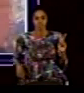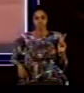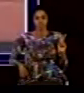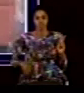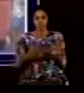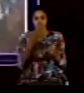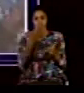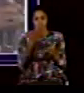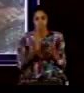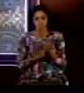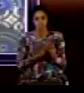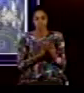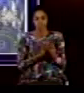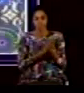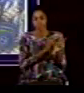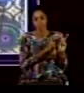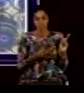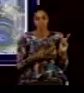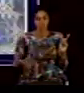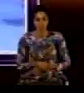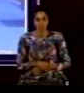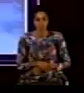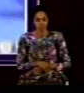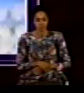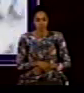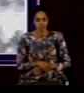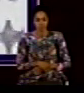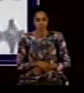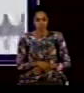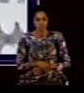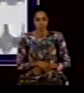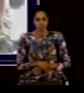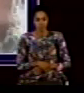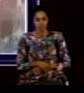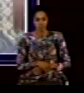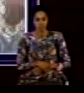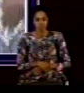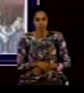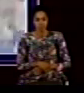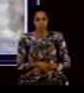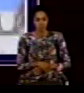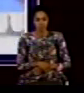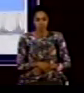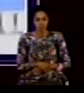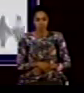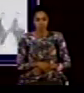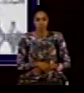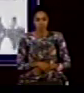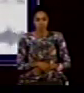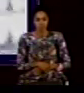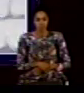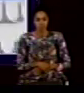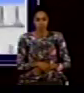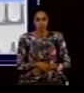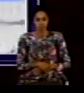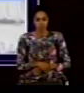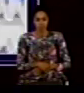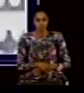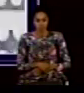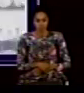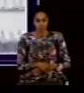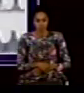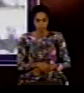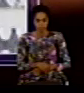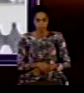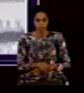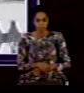Praise the Lord. See, what can she not do before? You can see now she's walking by herself